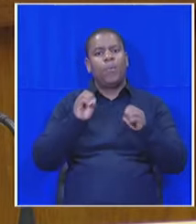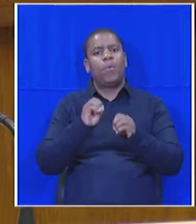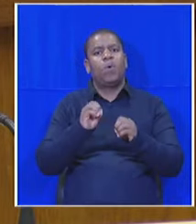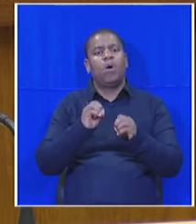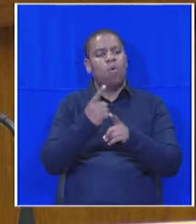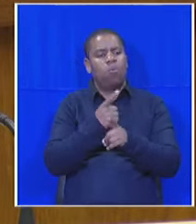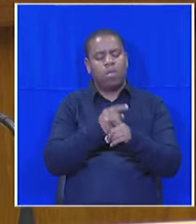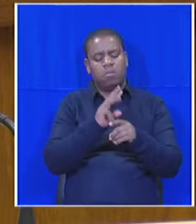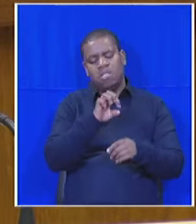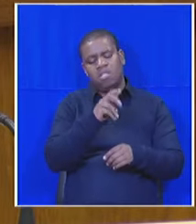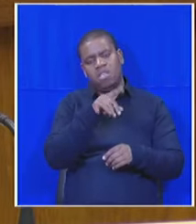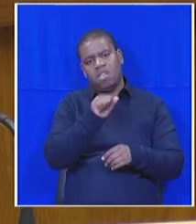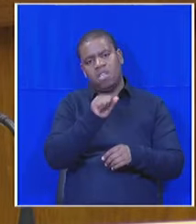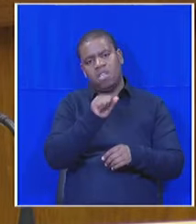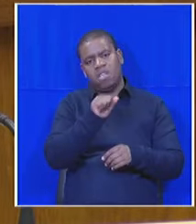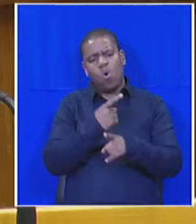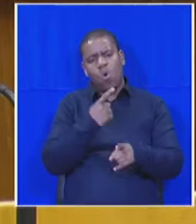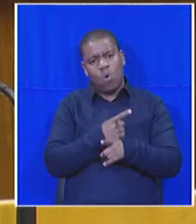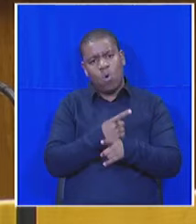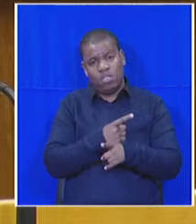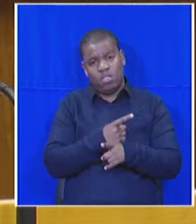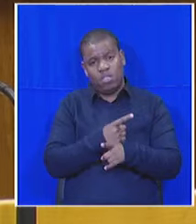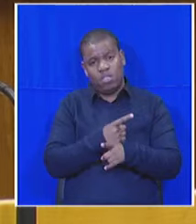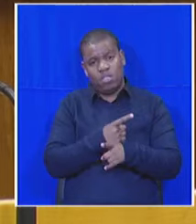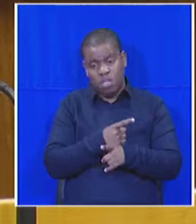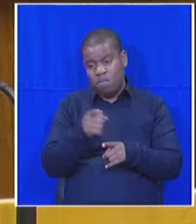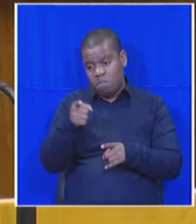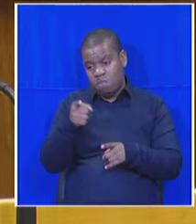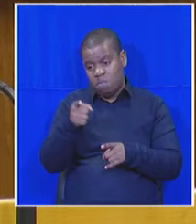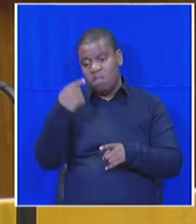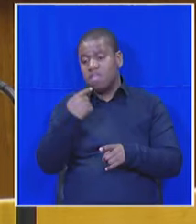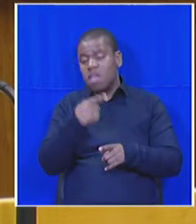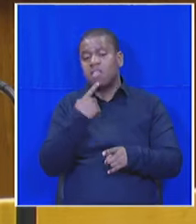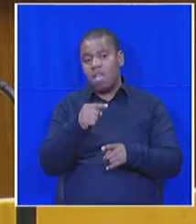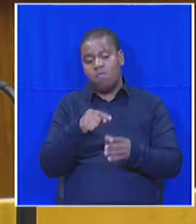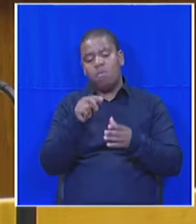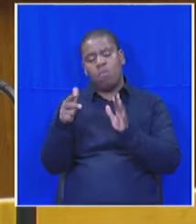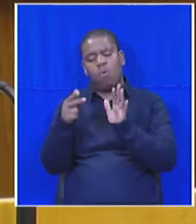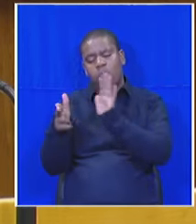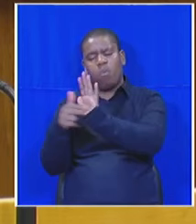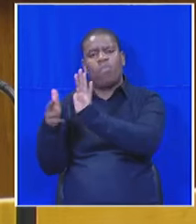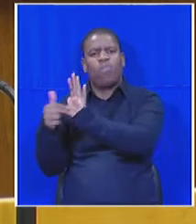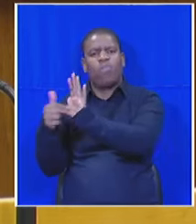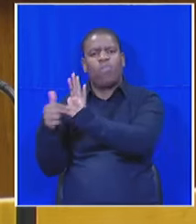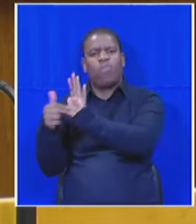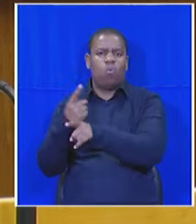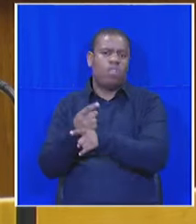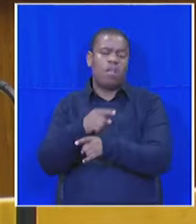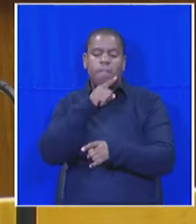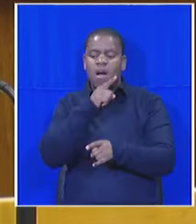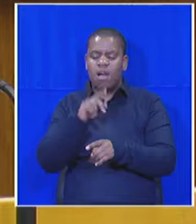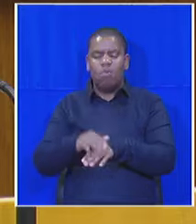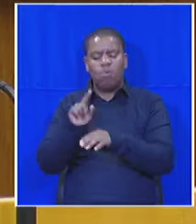blaming the media for our government's own shortcomings. The minister's comments were not only a direct attack on our democracy, but they must be